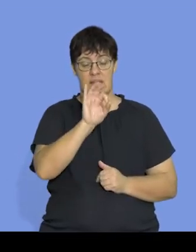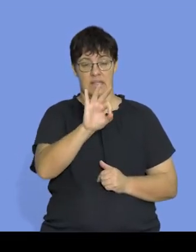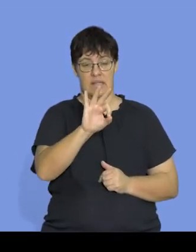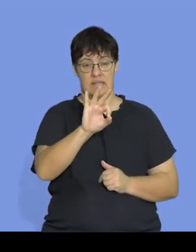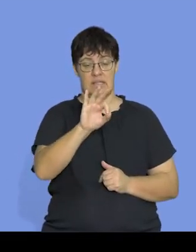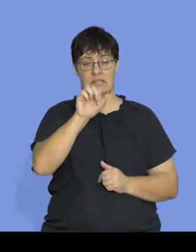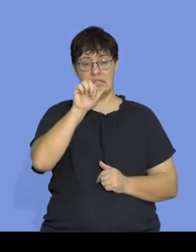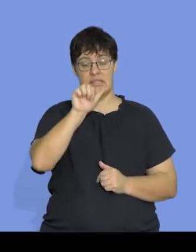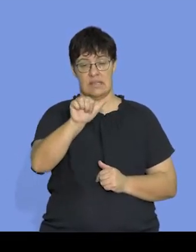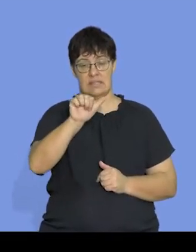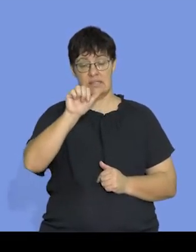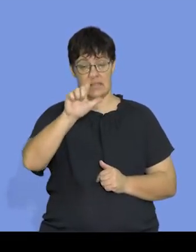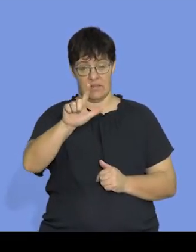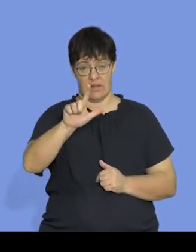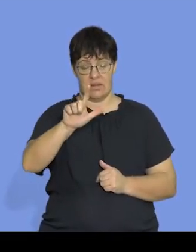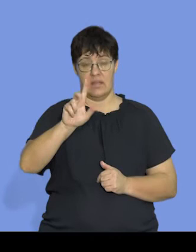1367,